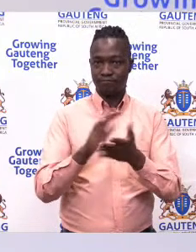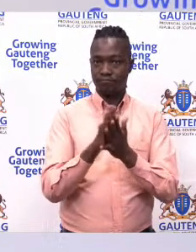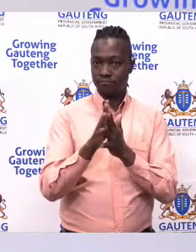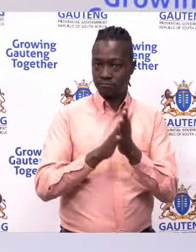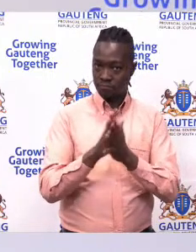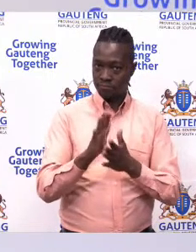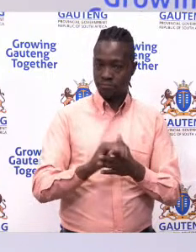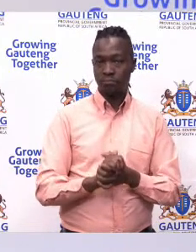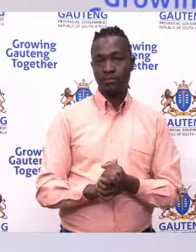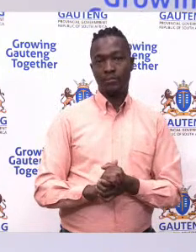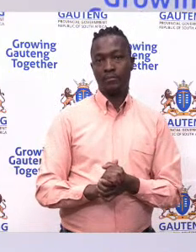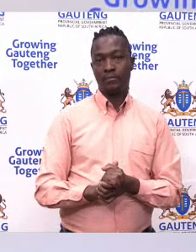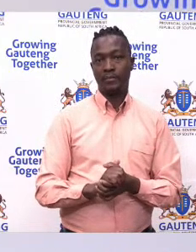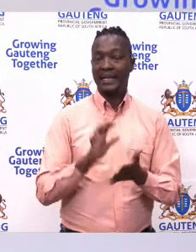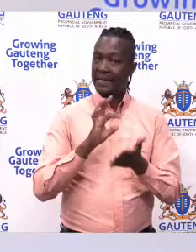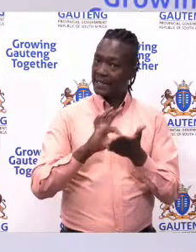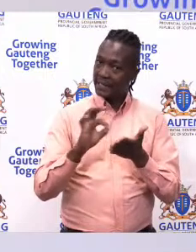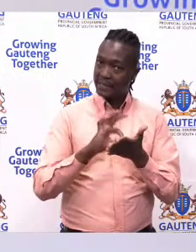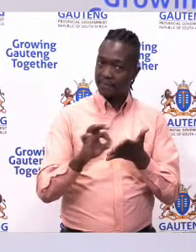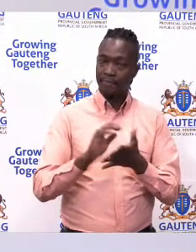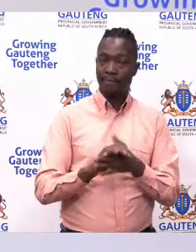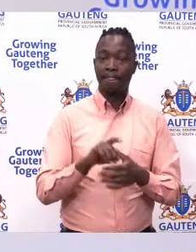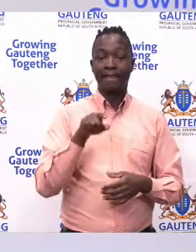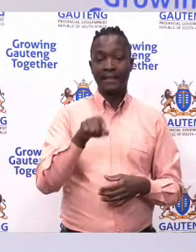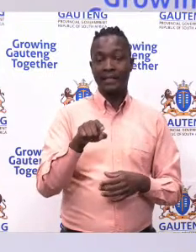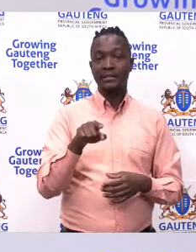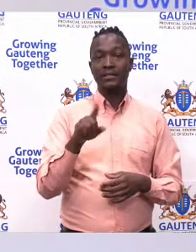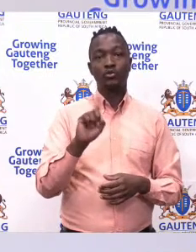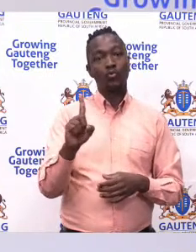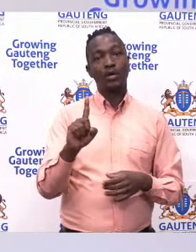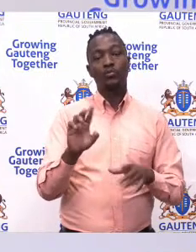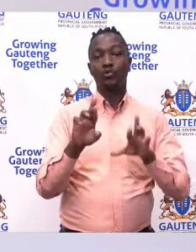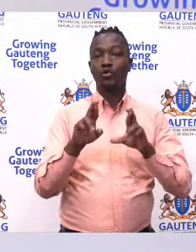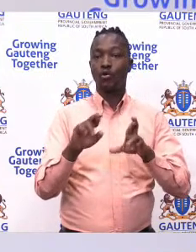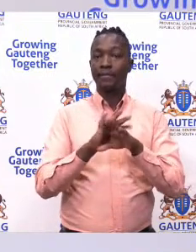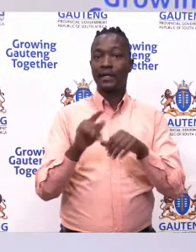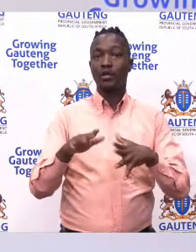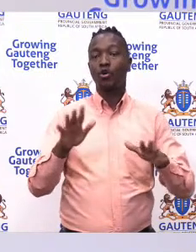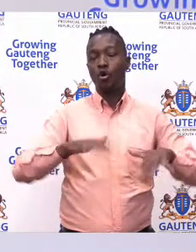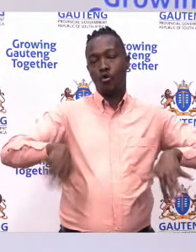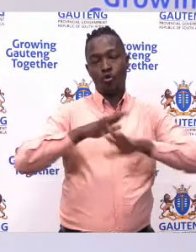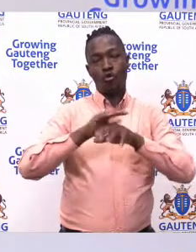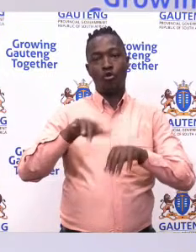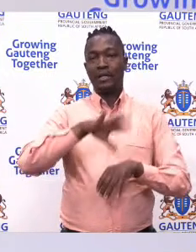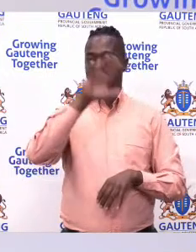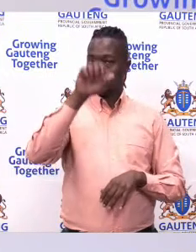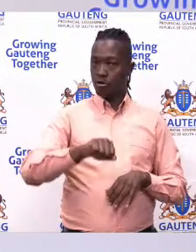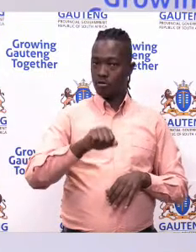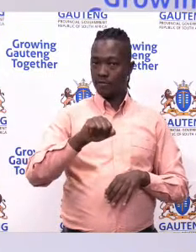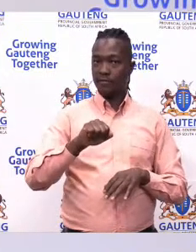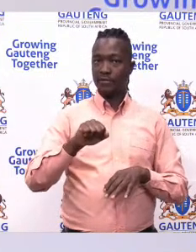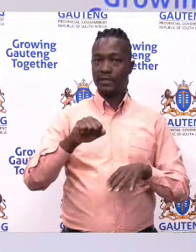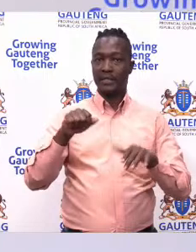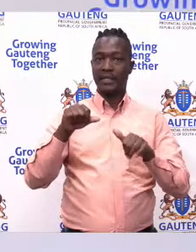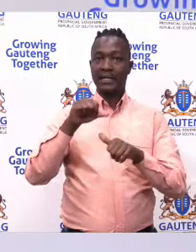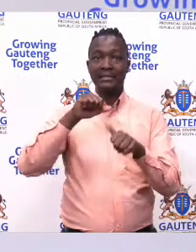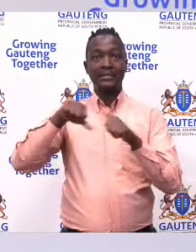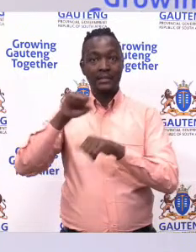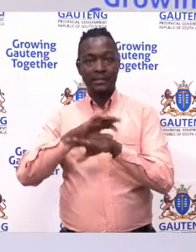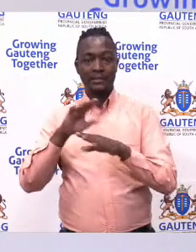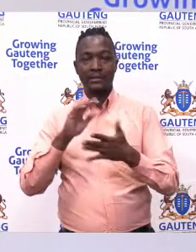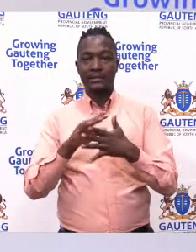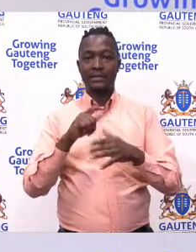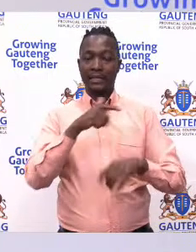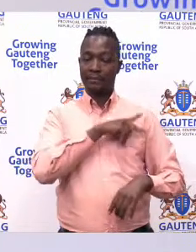them clean. And this is what we hope that all the South African citizens and Gauteng residents in particular